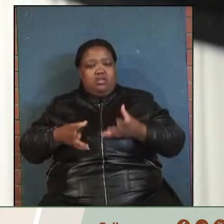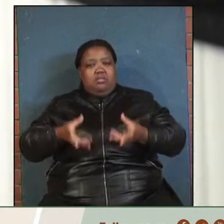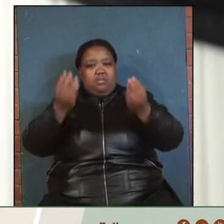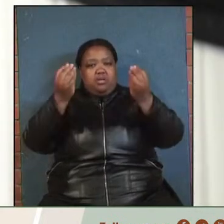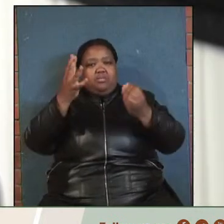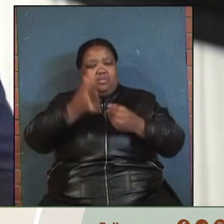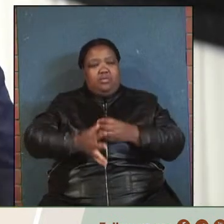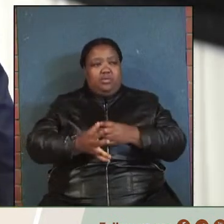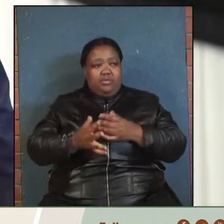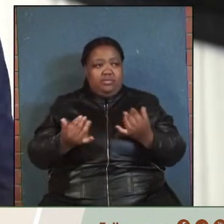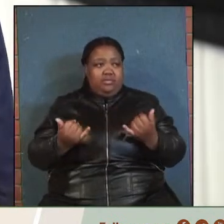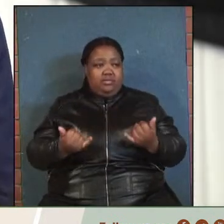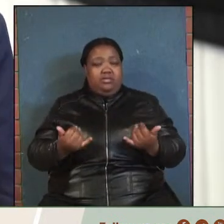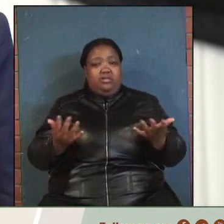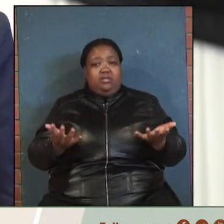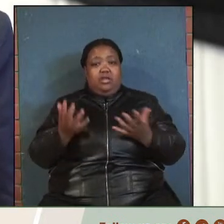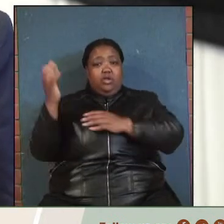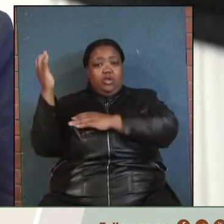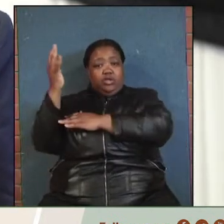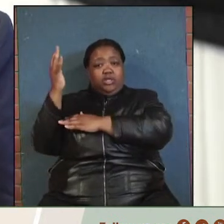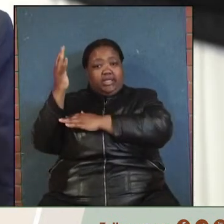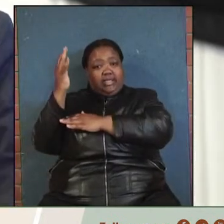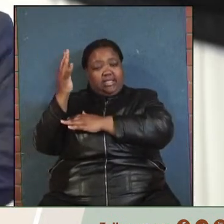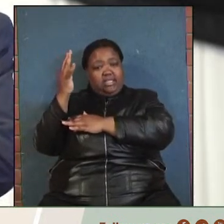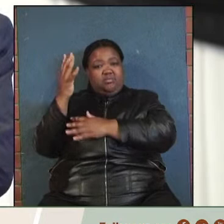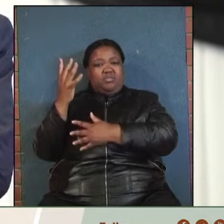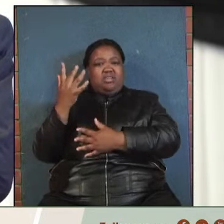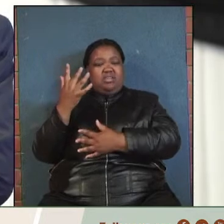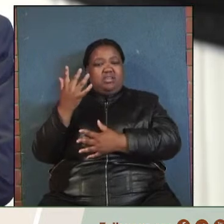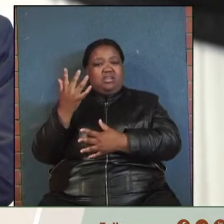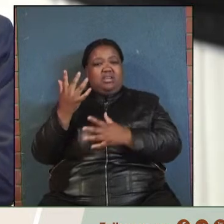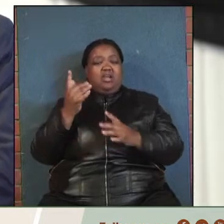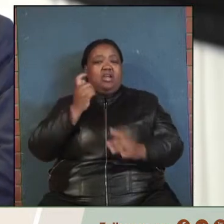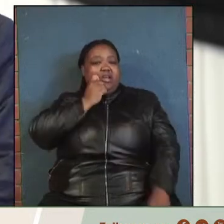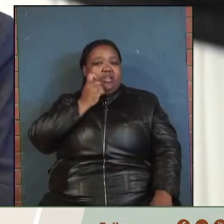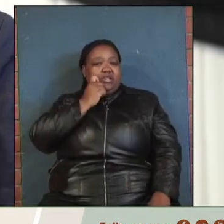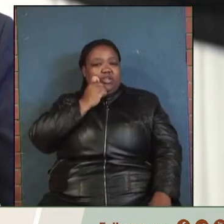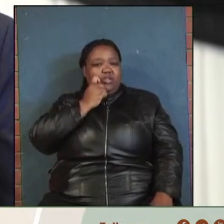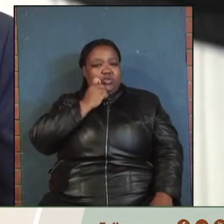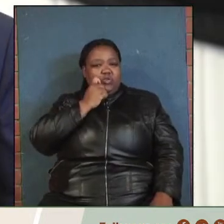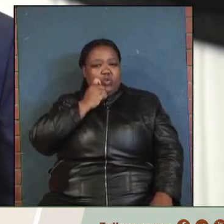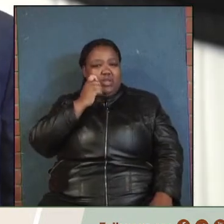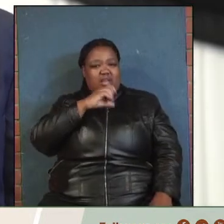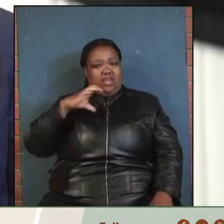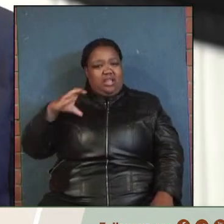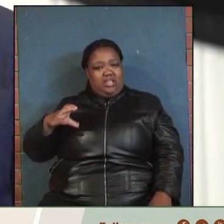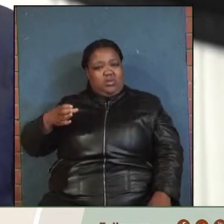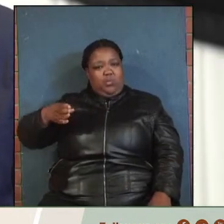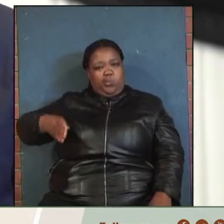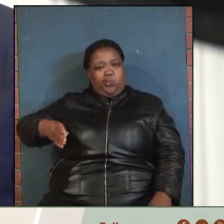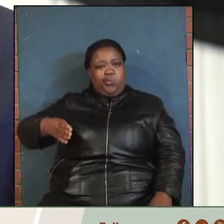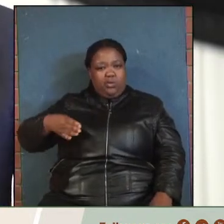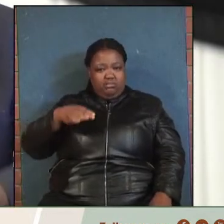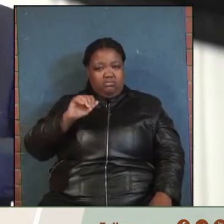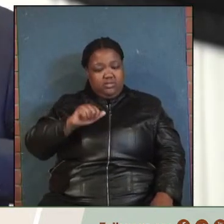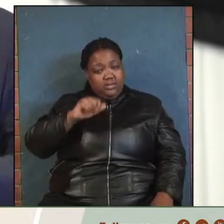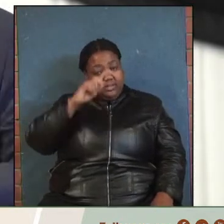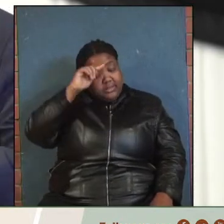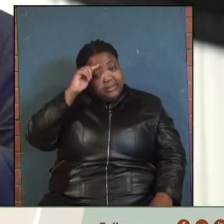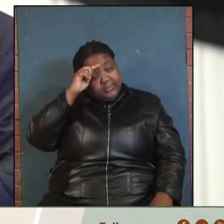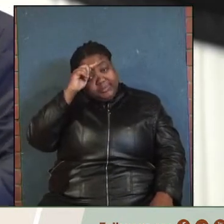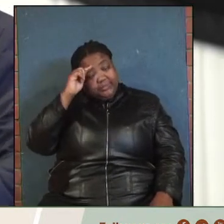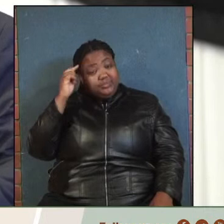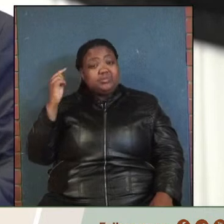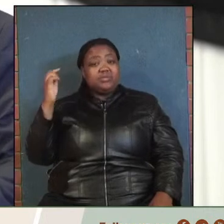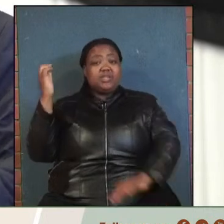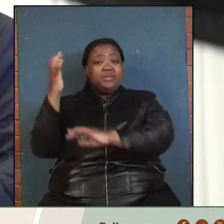Metropolitan Council. He didn't want to say it, but he promised that he's going to make